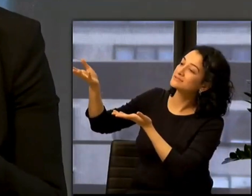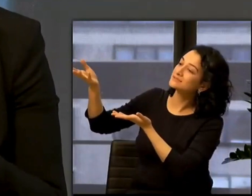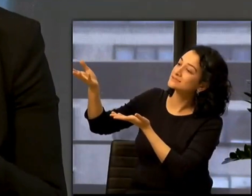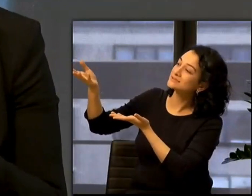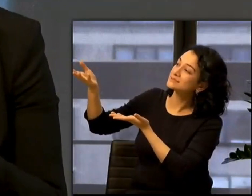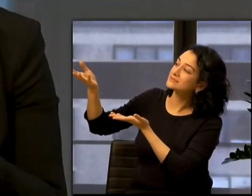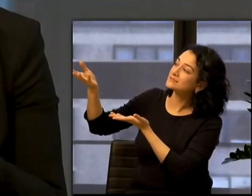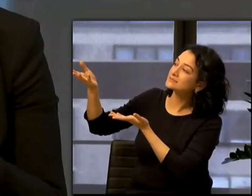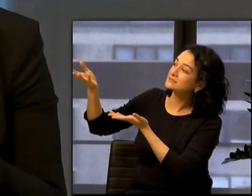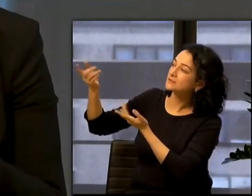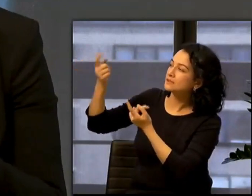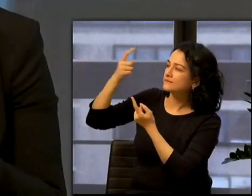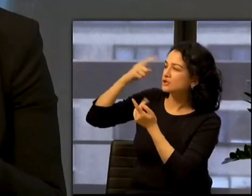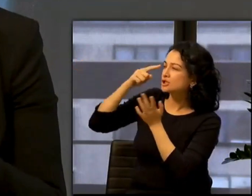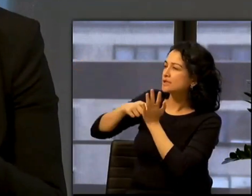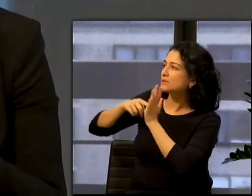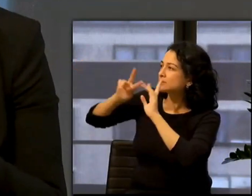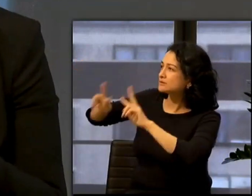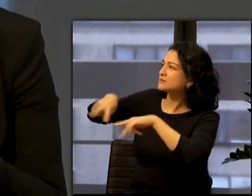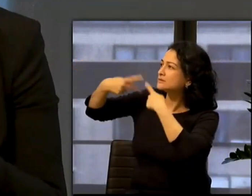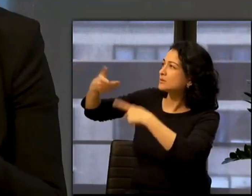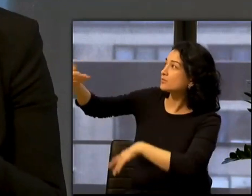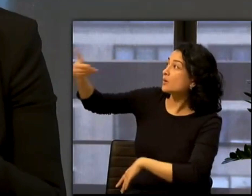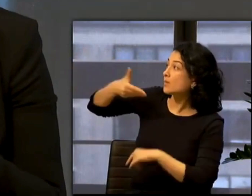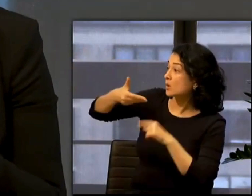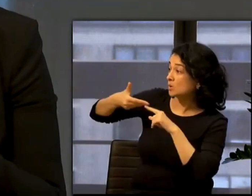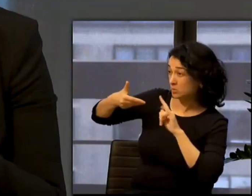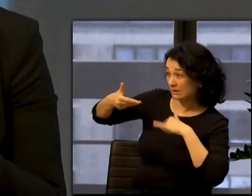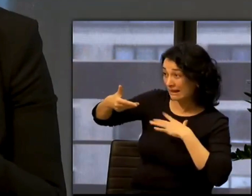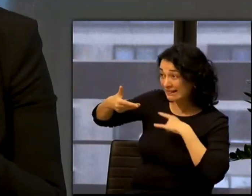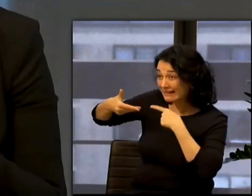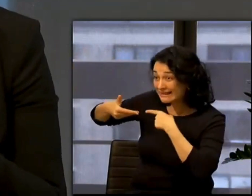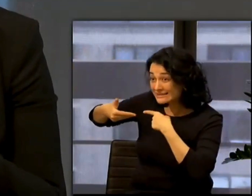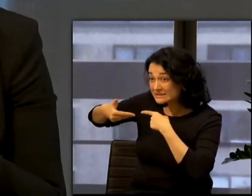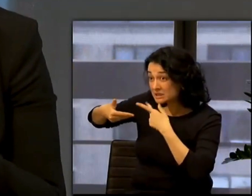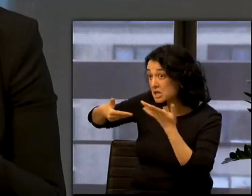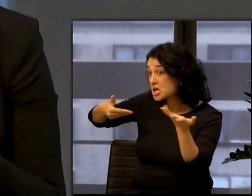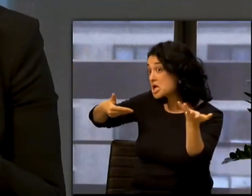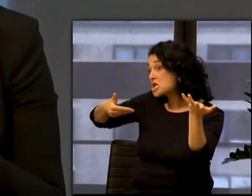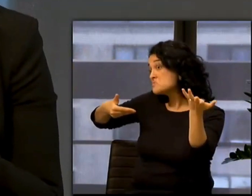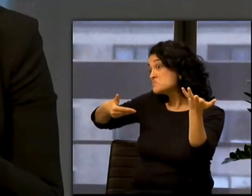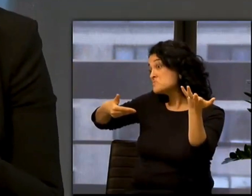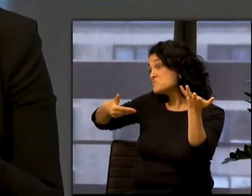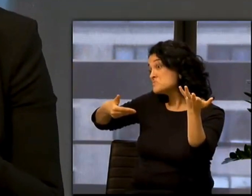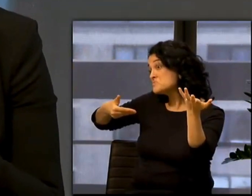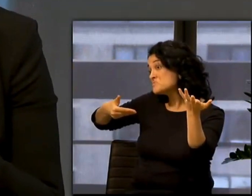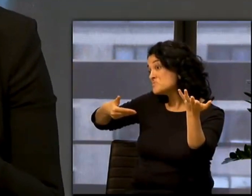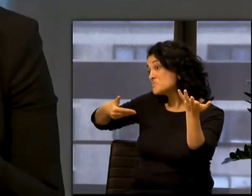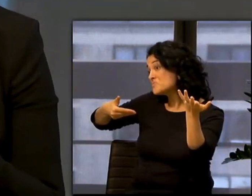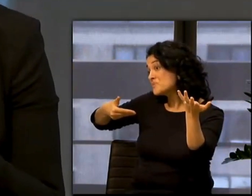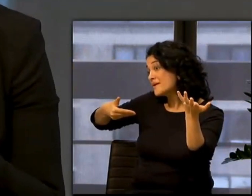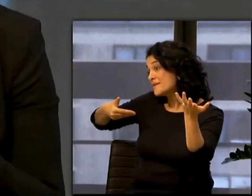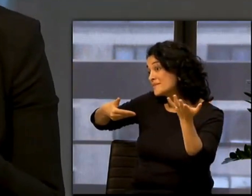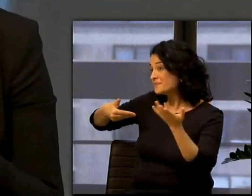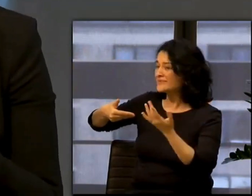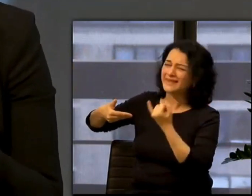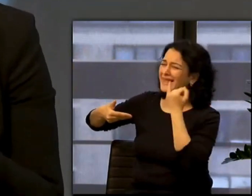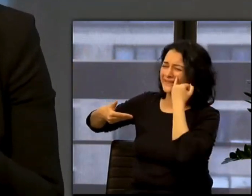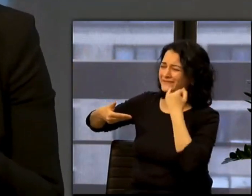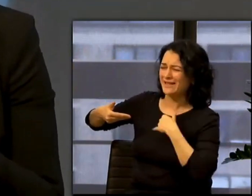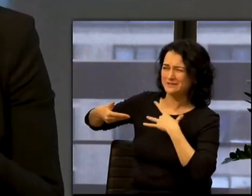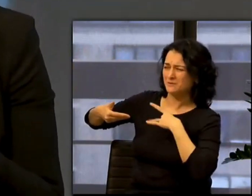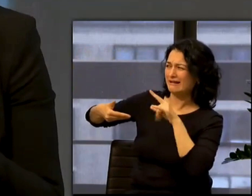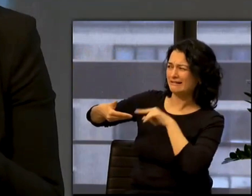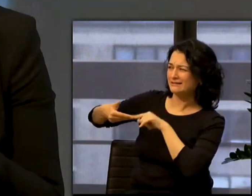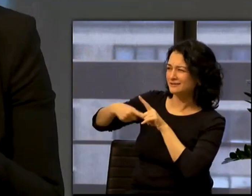with when you're X age, or if you should have X disability? And if the answer is no, it's not good enough for me, then it's probably not good